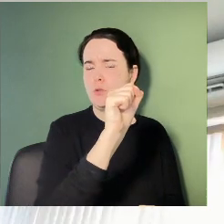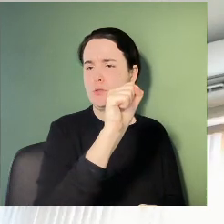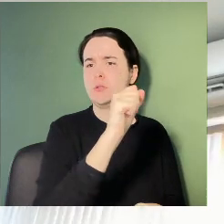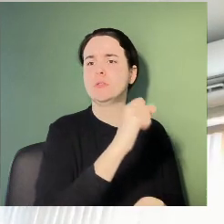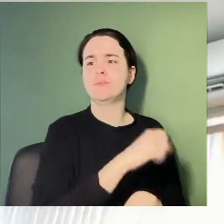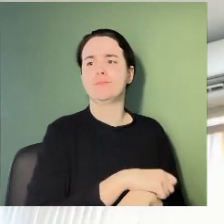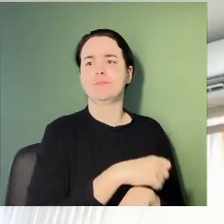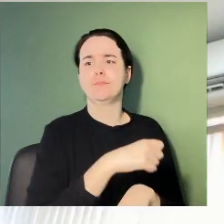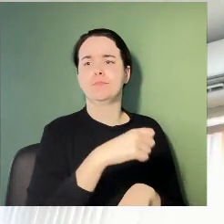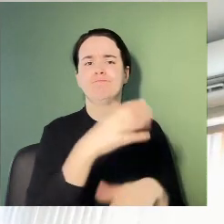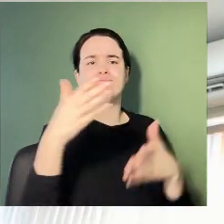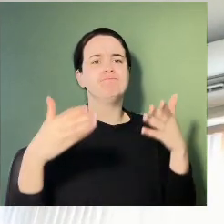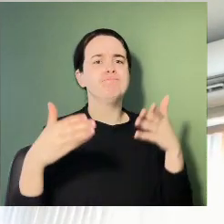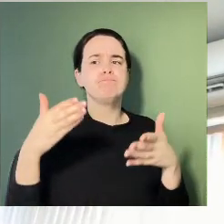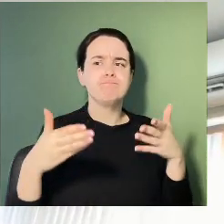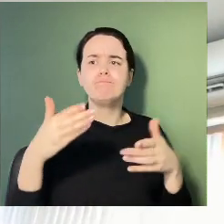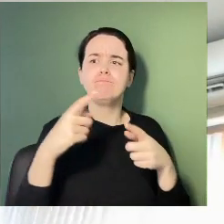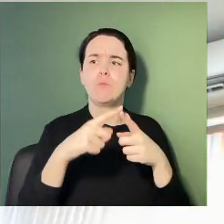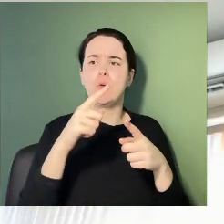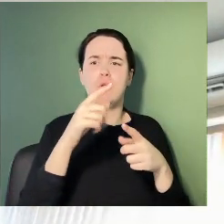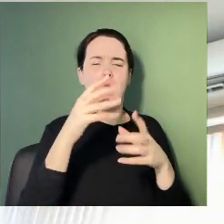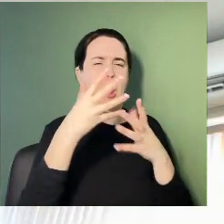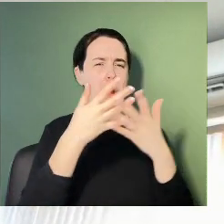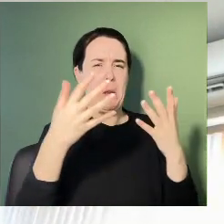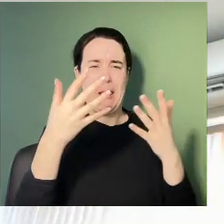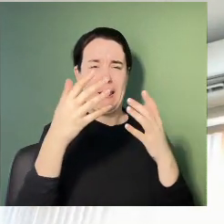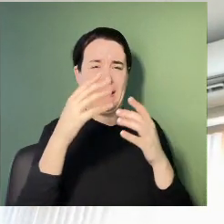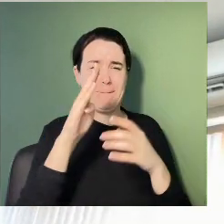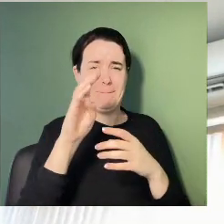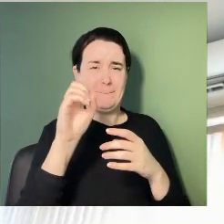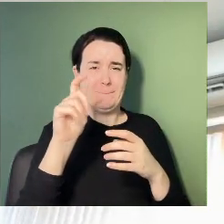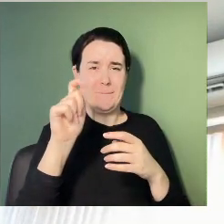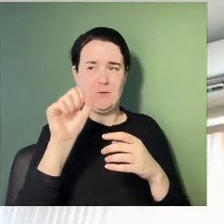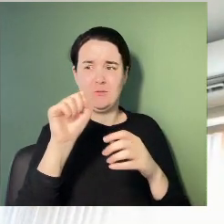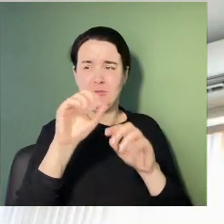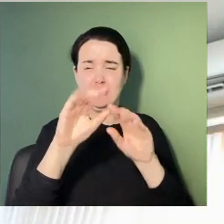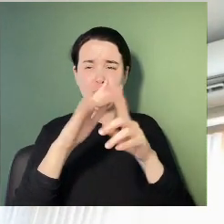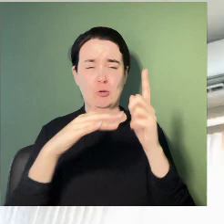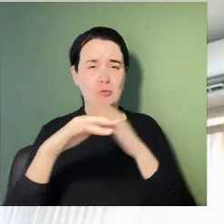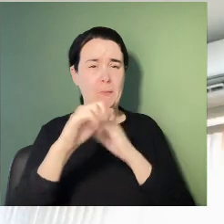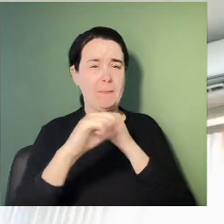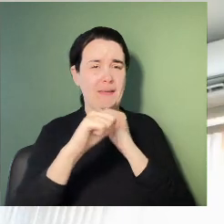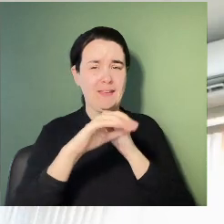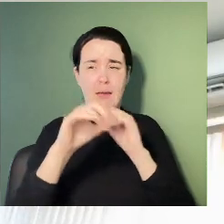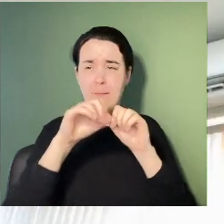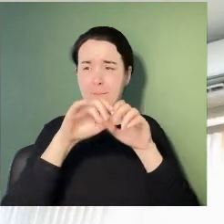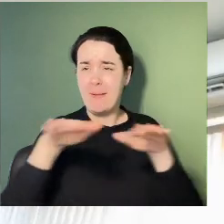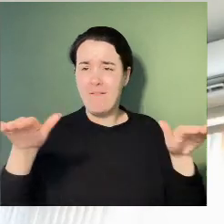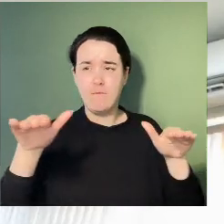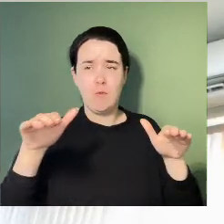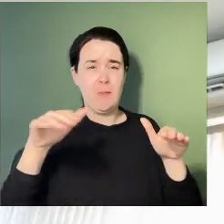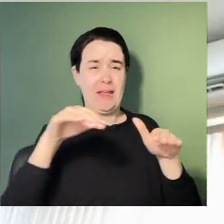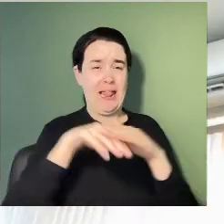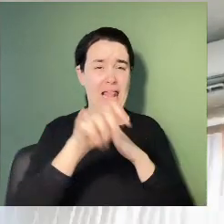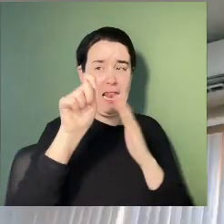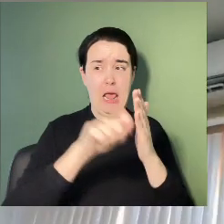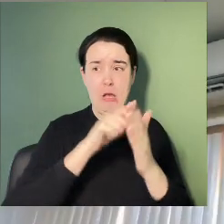media platforms that people use to engage. We have also seen that during this election, there were